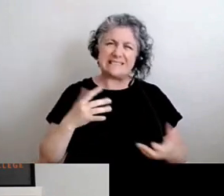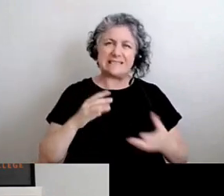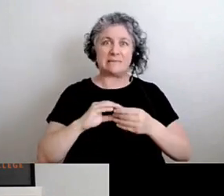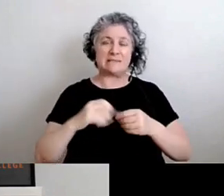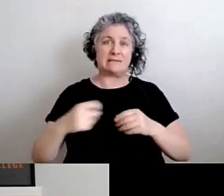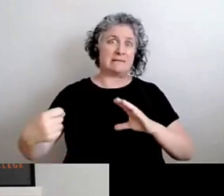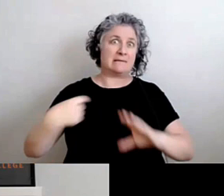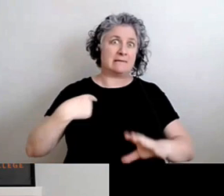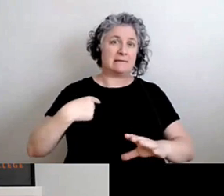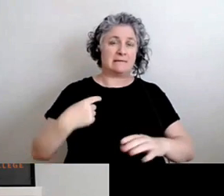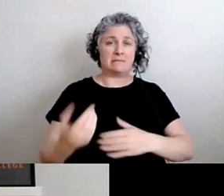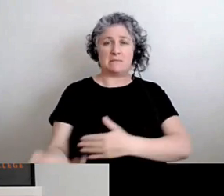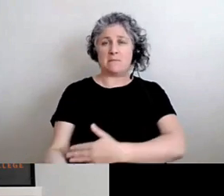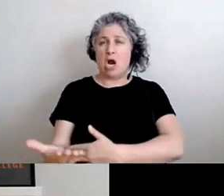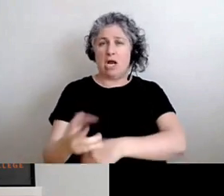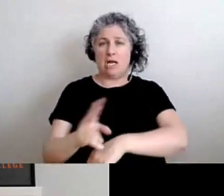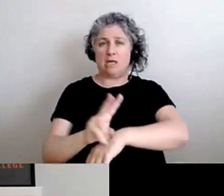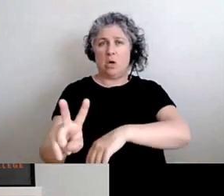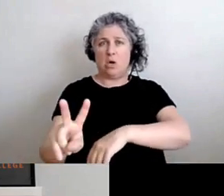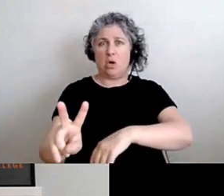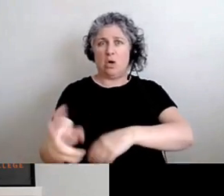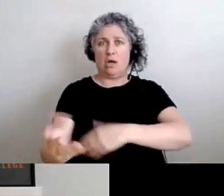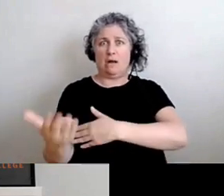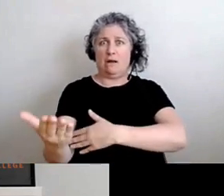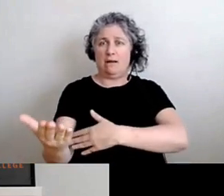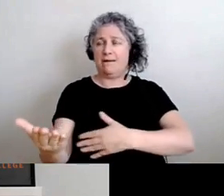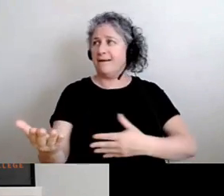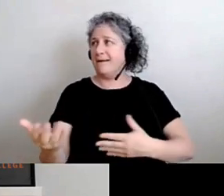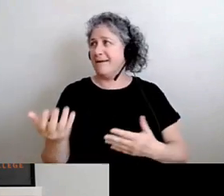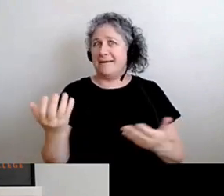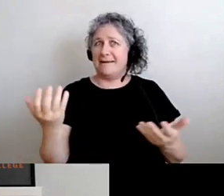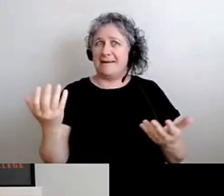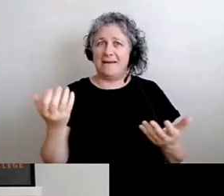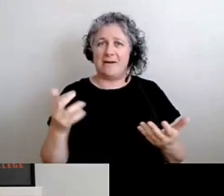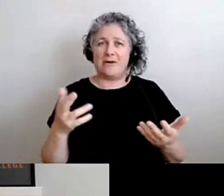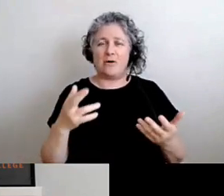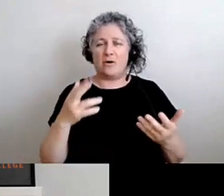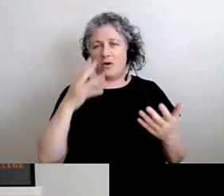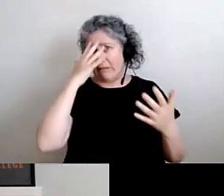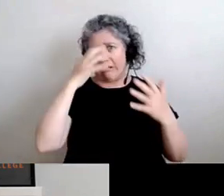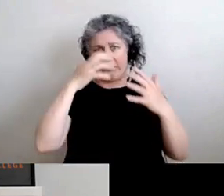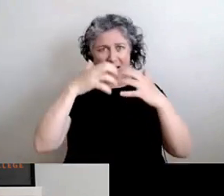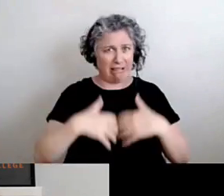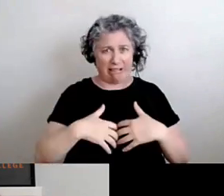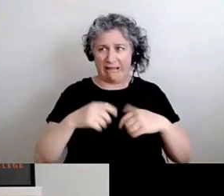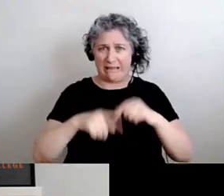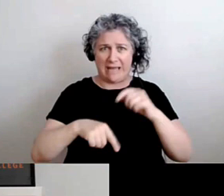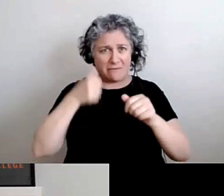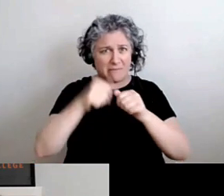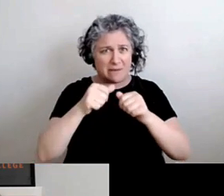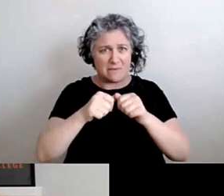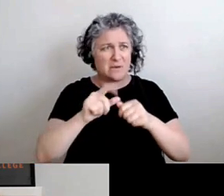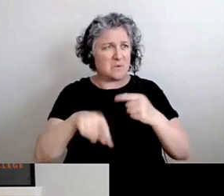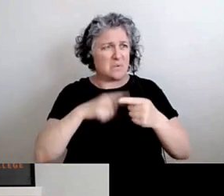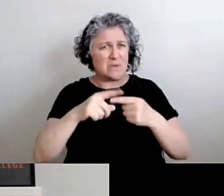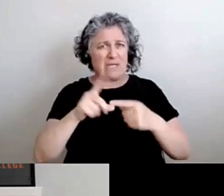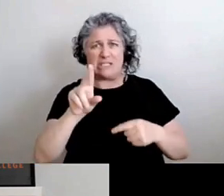at 2 a.m. in the morning and they're having a breakdown because they can't remember what an essay